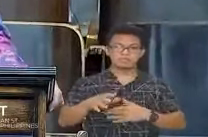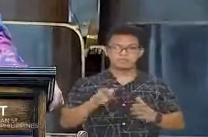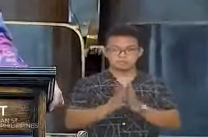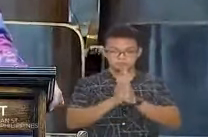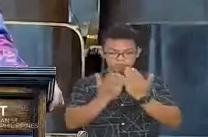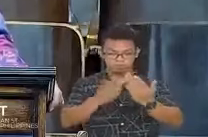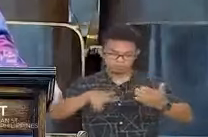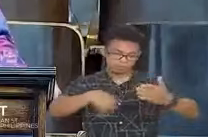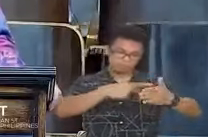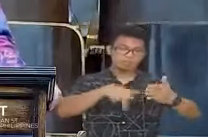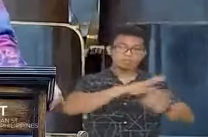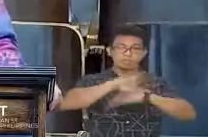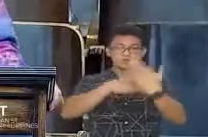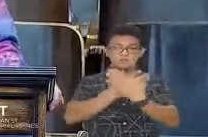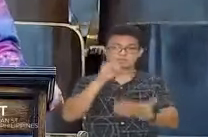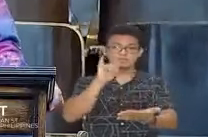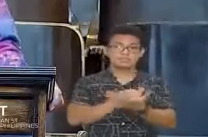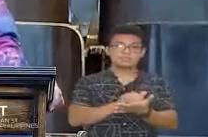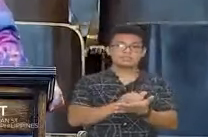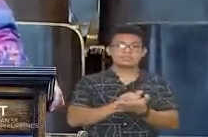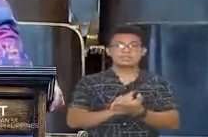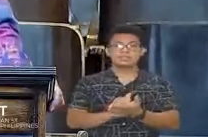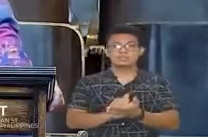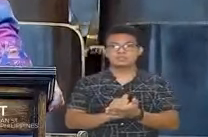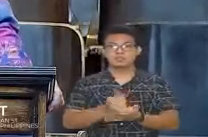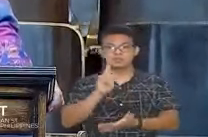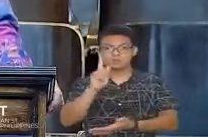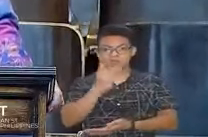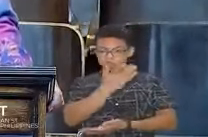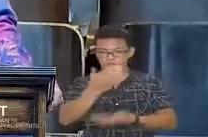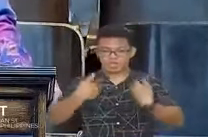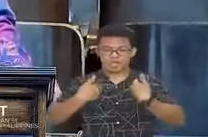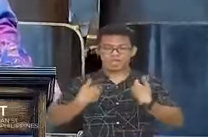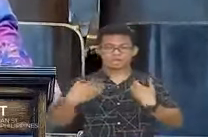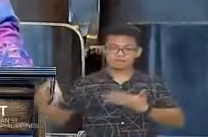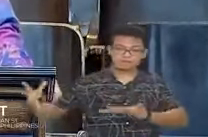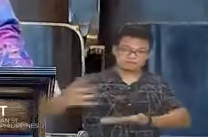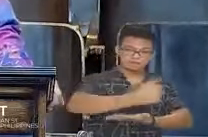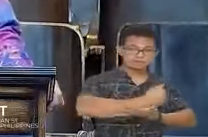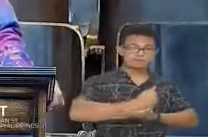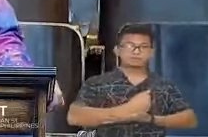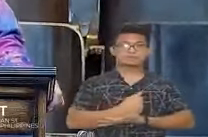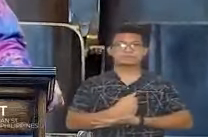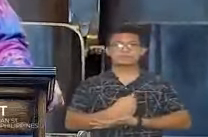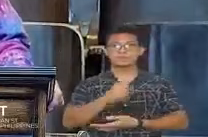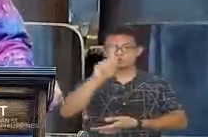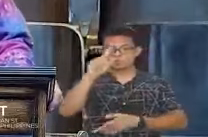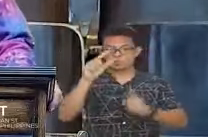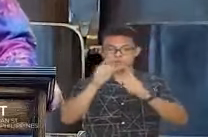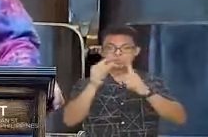Psalms, all of that. You know what I have gathered? One word, limbong.